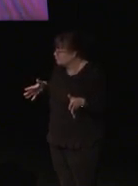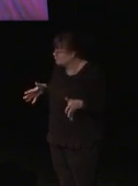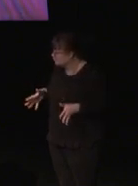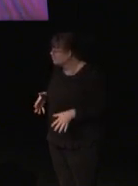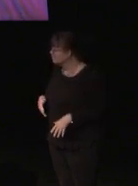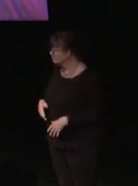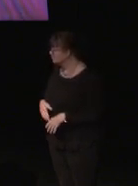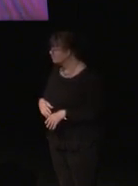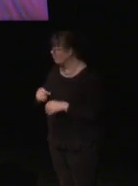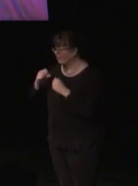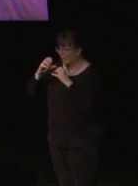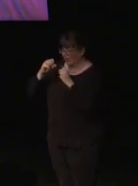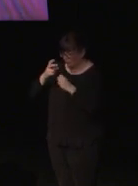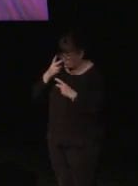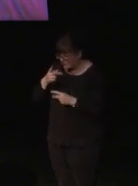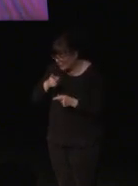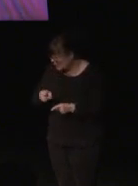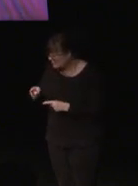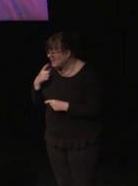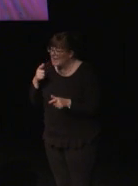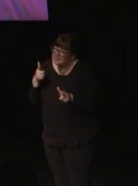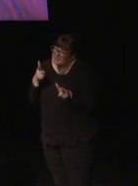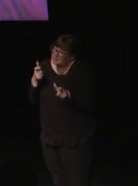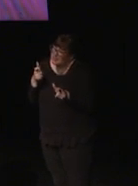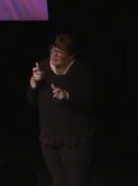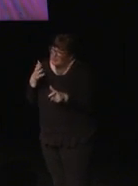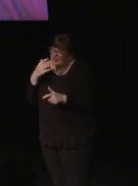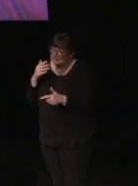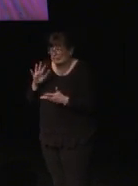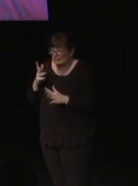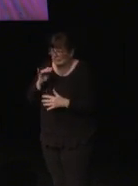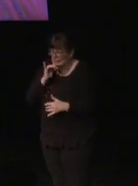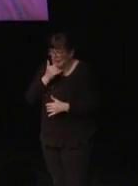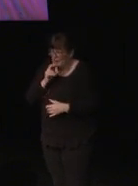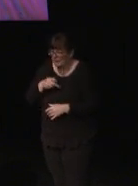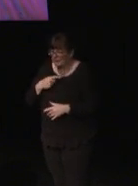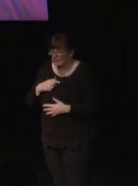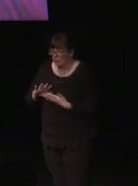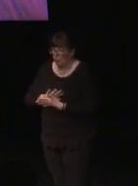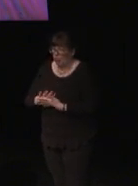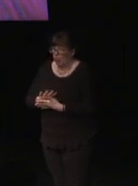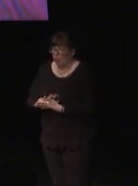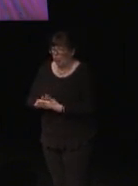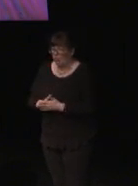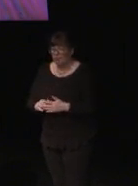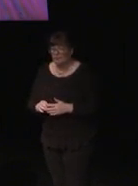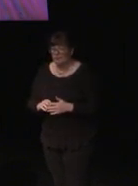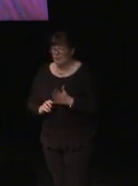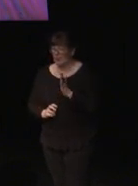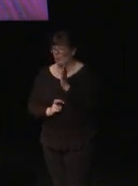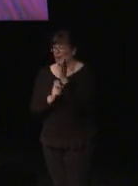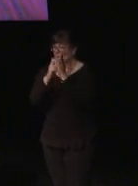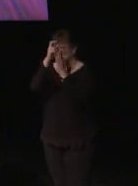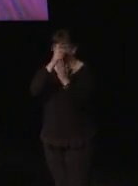it's amazing to see what happens here. I sped this up because I kind of messed up this part. So you see me running up that wall.